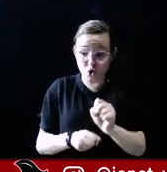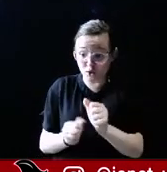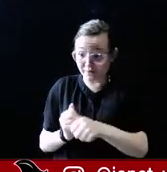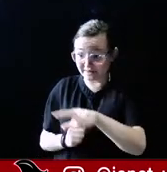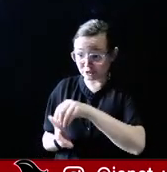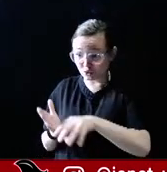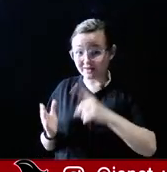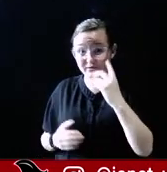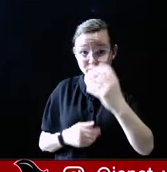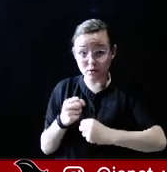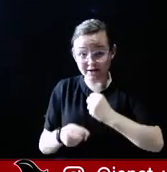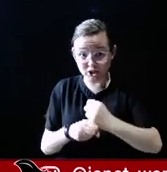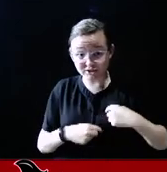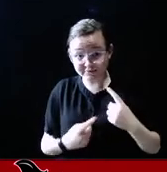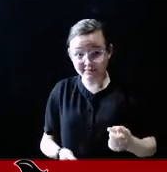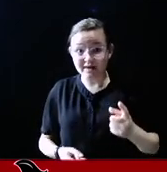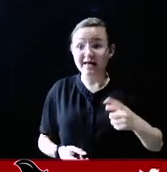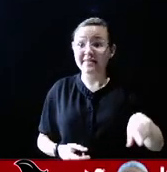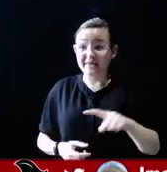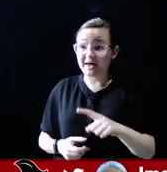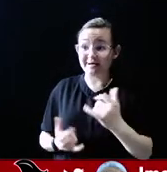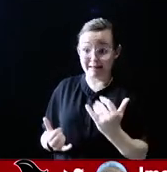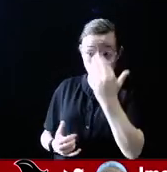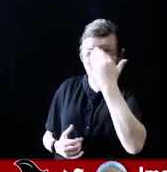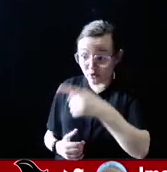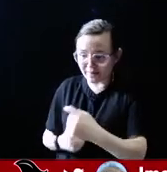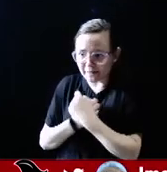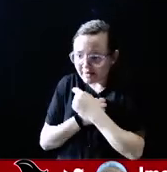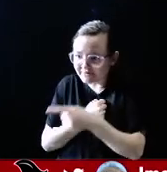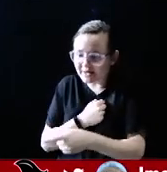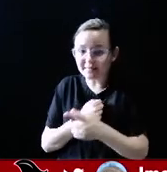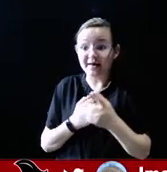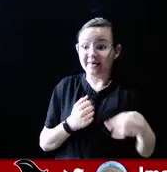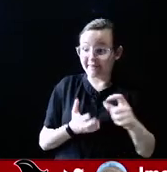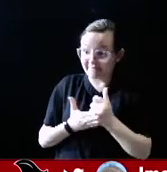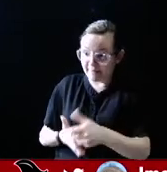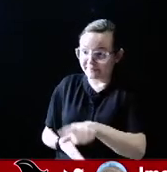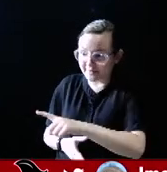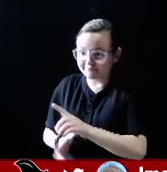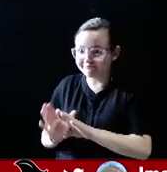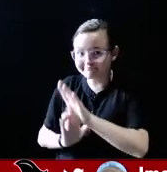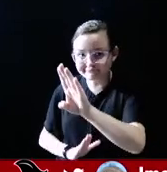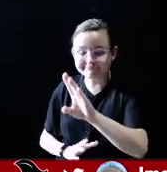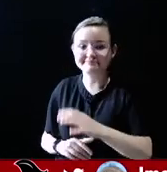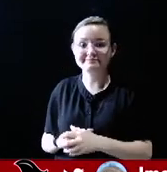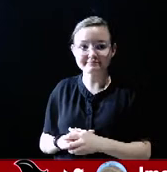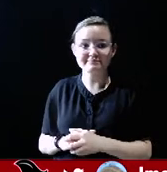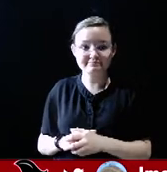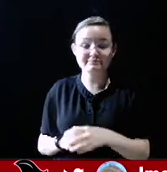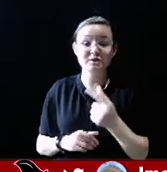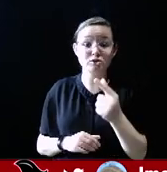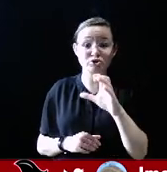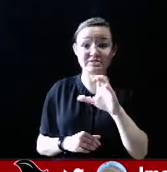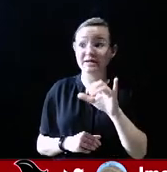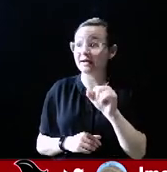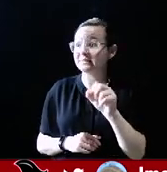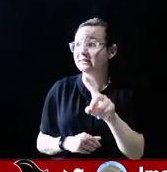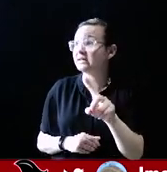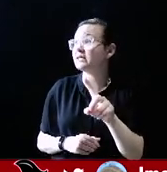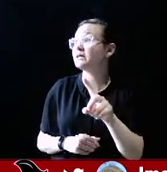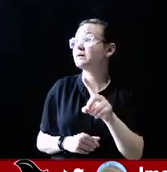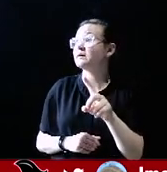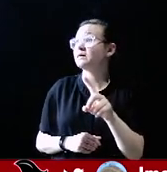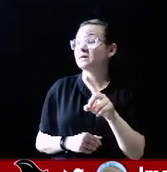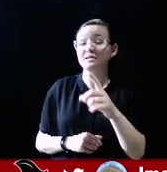for 4 years. They've grown to know and love them, and they've helped them reach this point in their lives. Will the Goose Creek Memorial High School